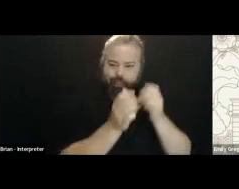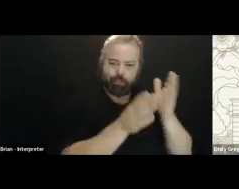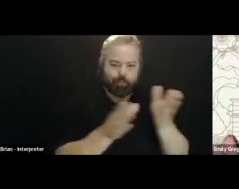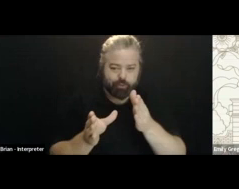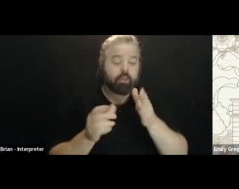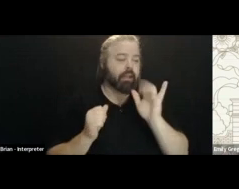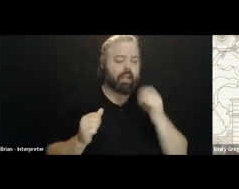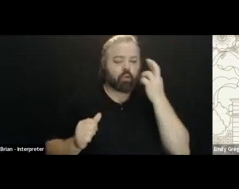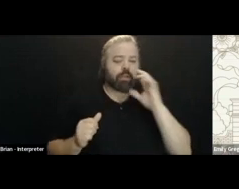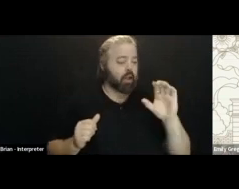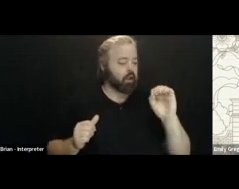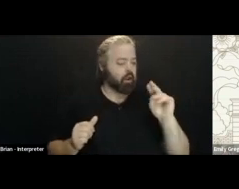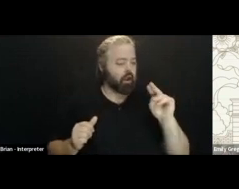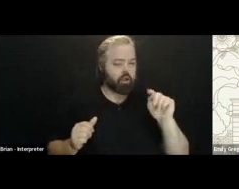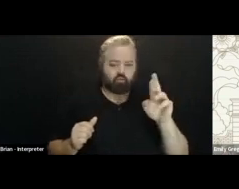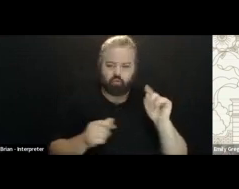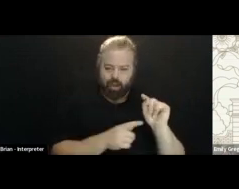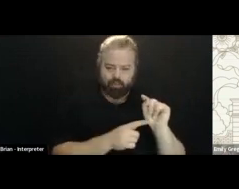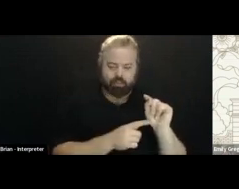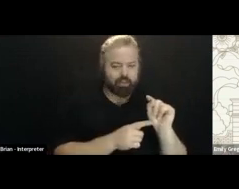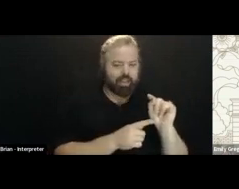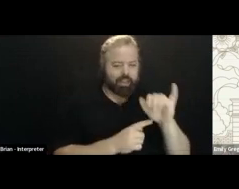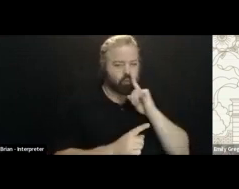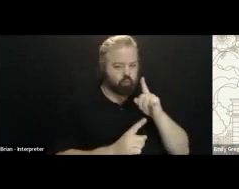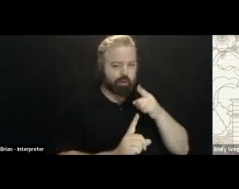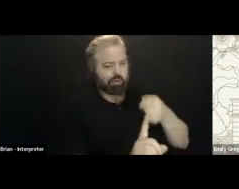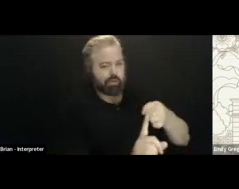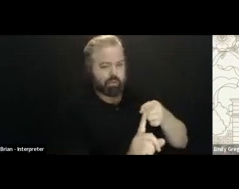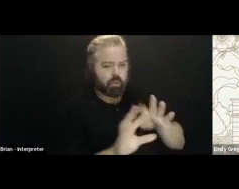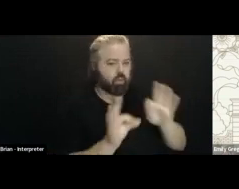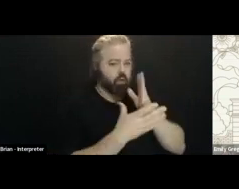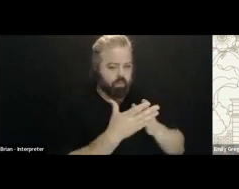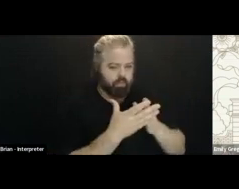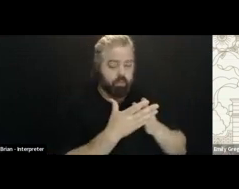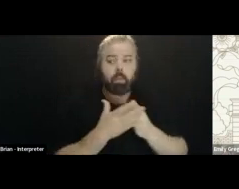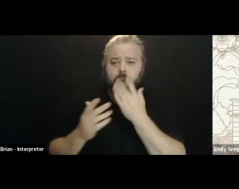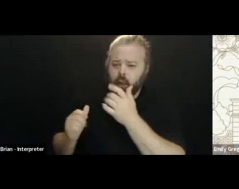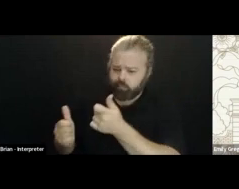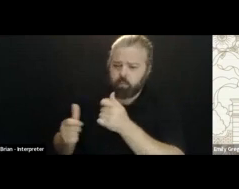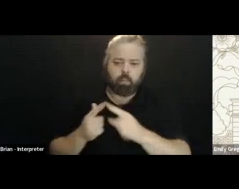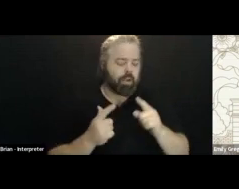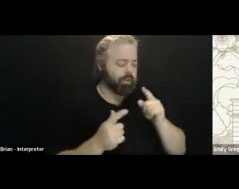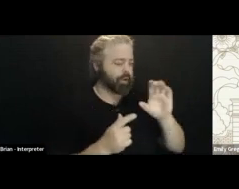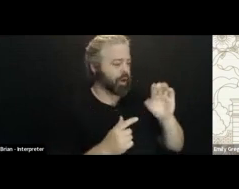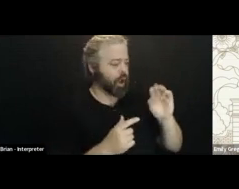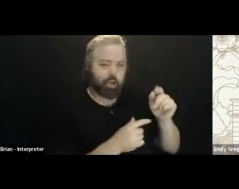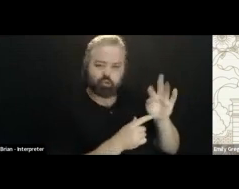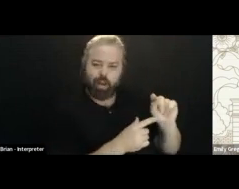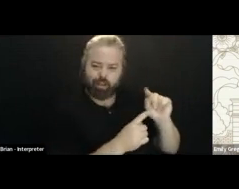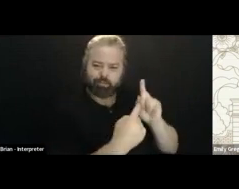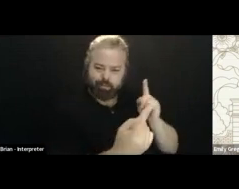lot about color, but really contrast is sort of what we're talking about here. I really love this quote that vision